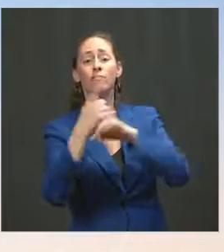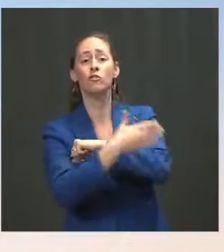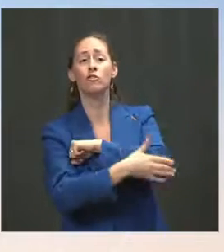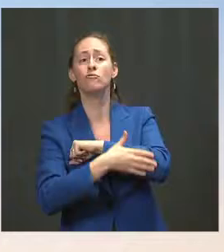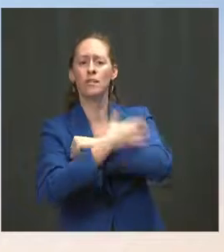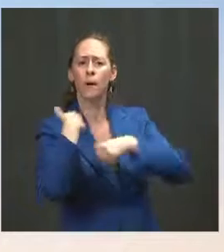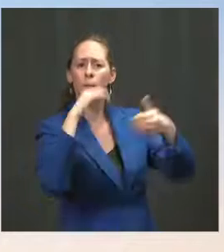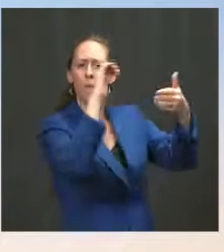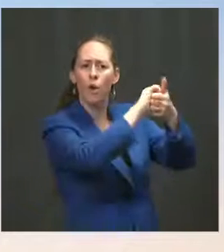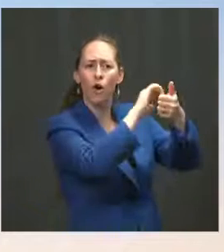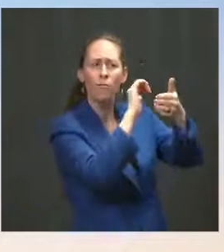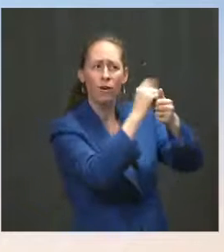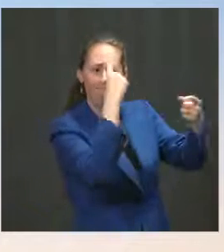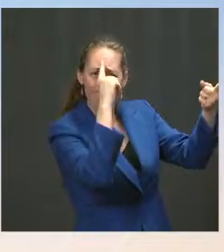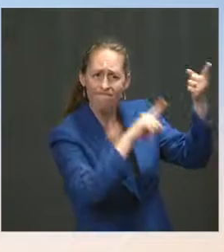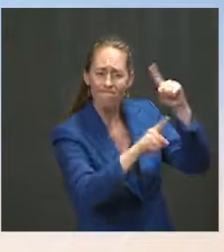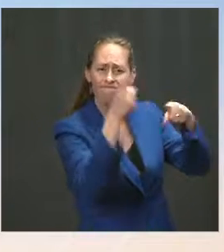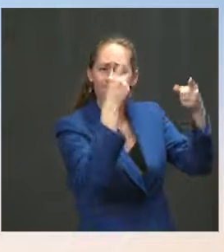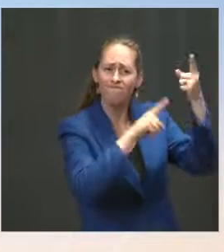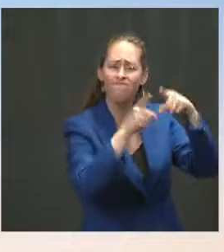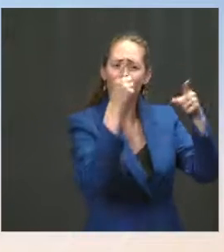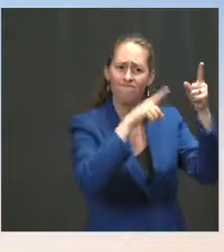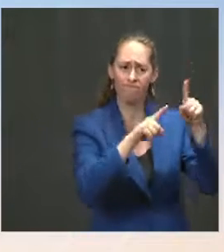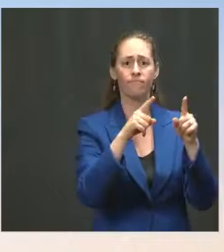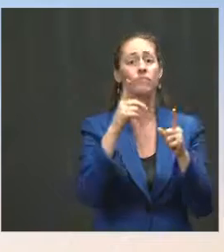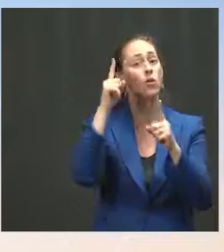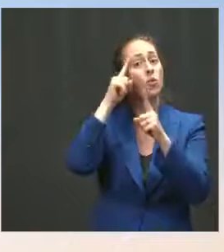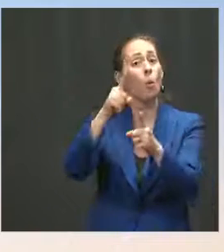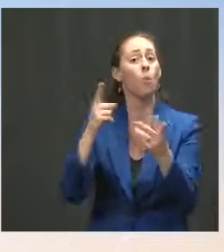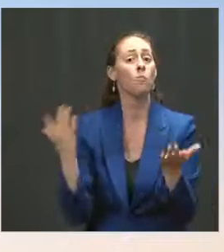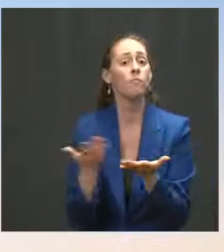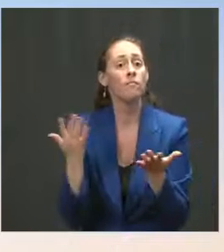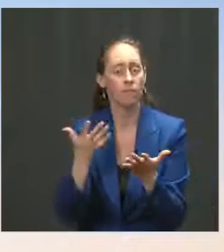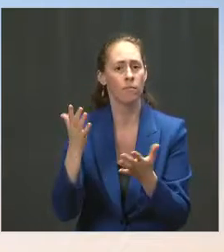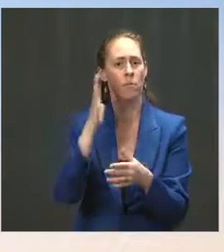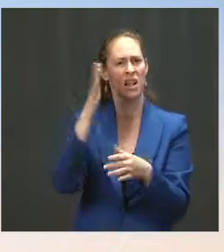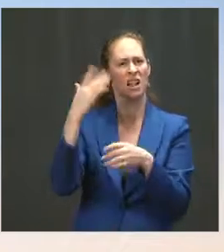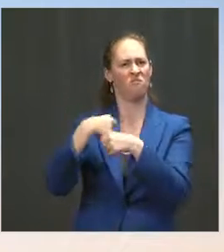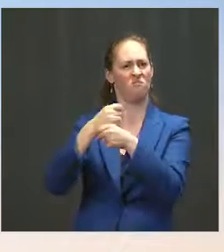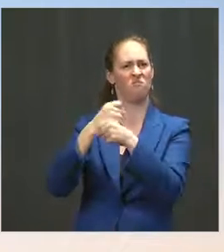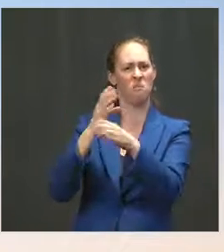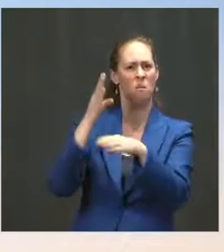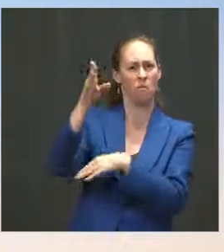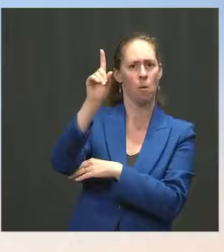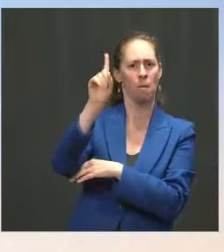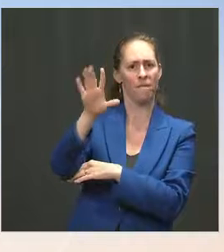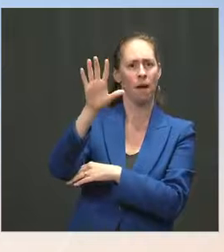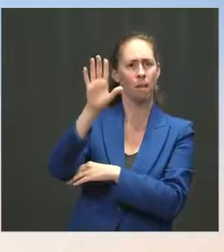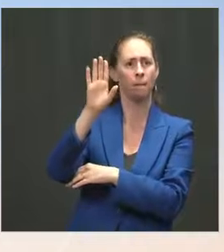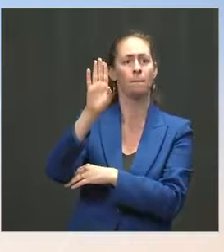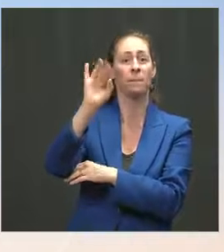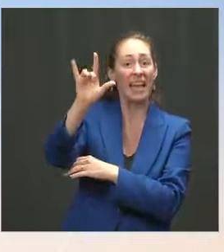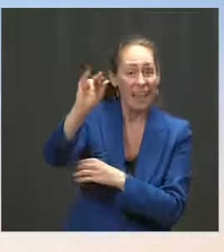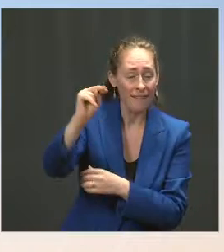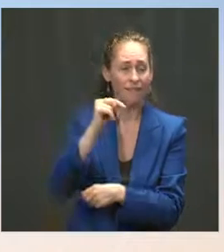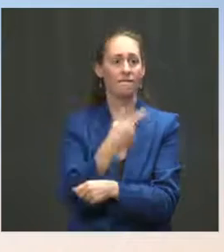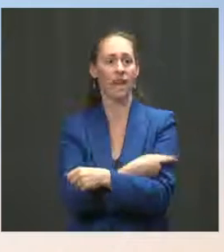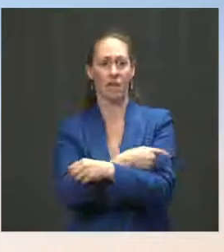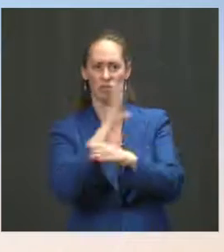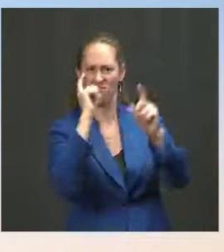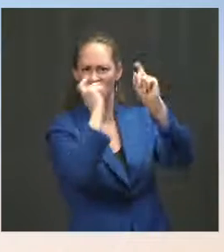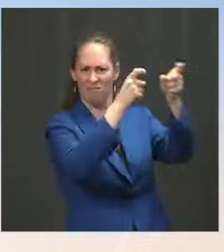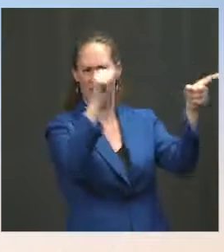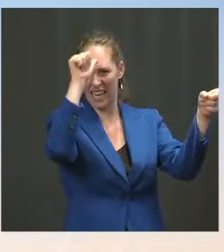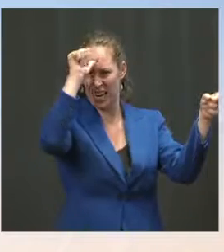produce at least 1 billion doses of COVID vaccines in India for the Asia region by the end of 2022. But it also requires